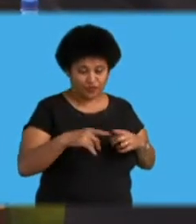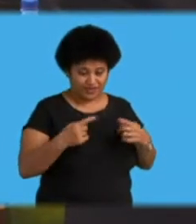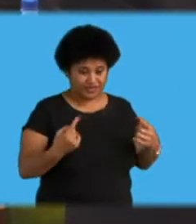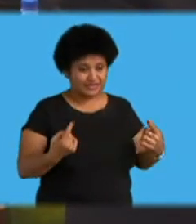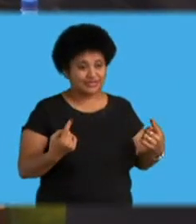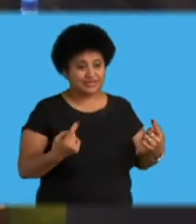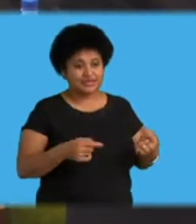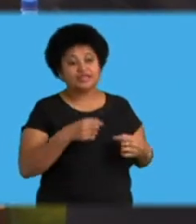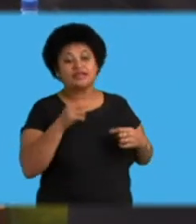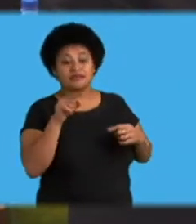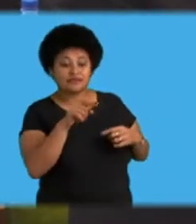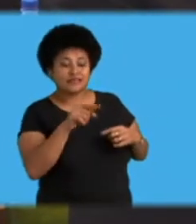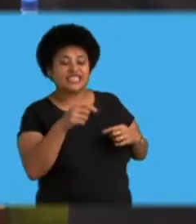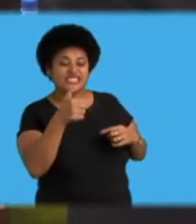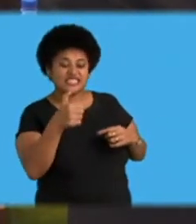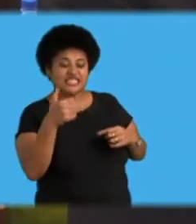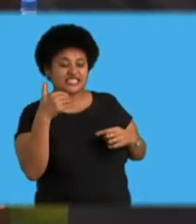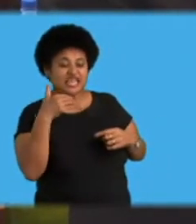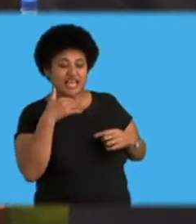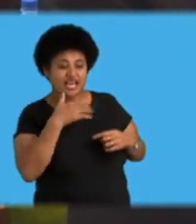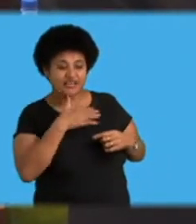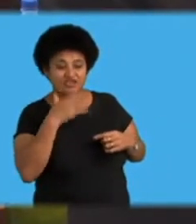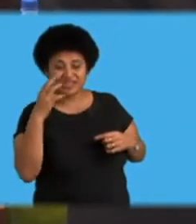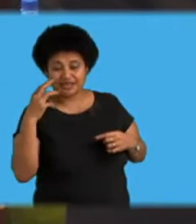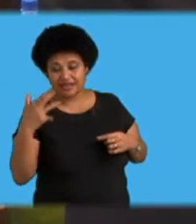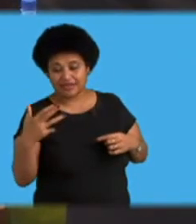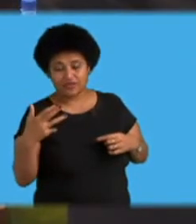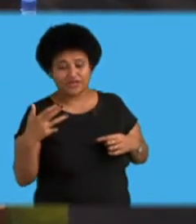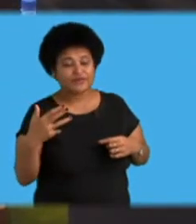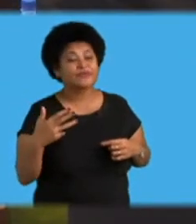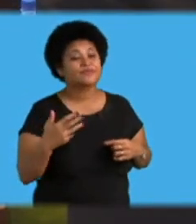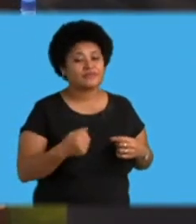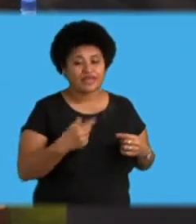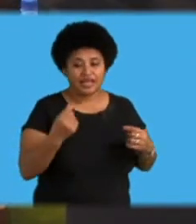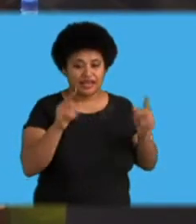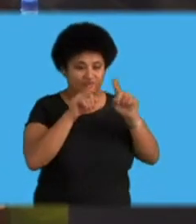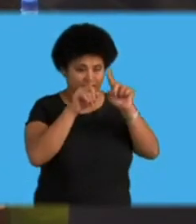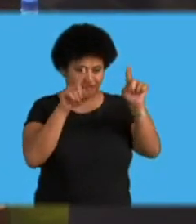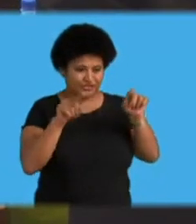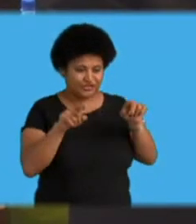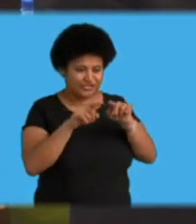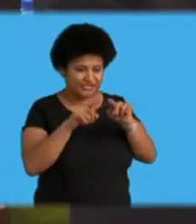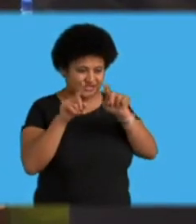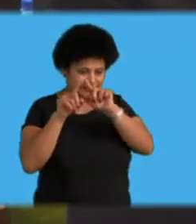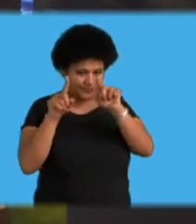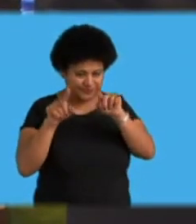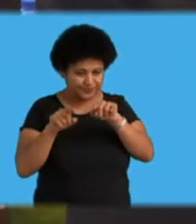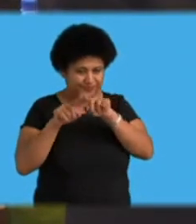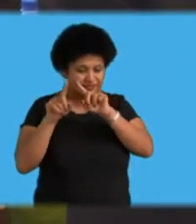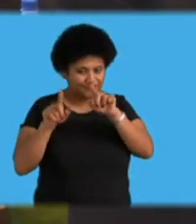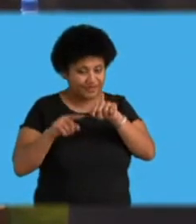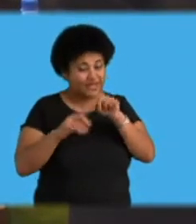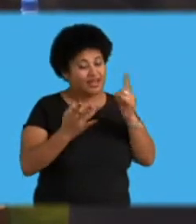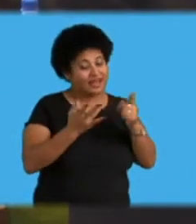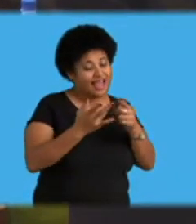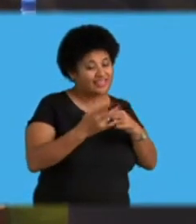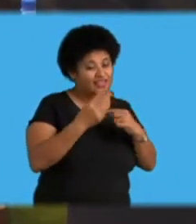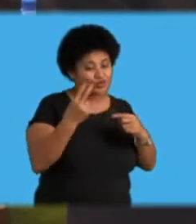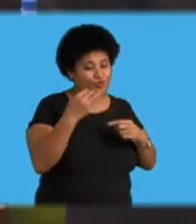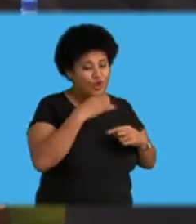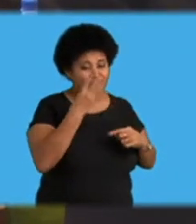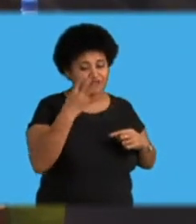609 artifacts were professionally photographed in 23 photography sessions, while the other